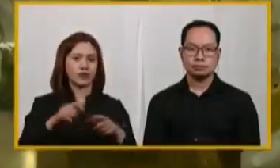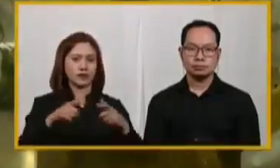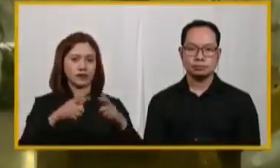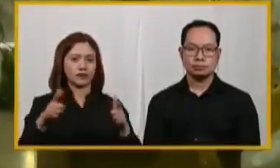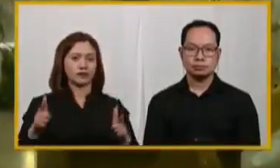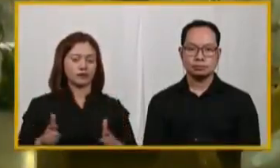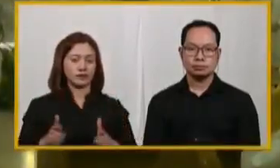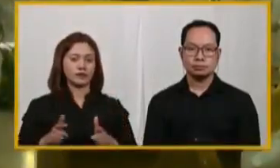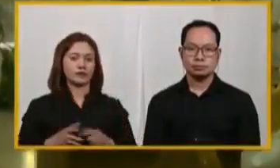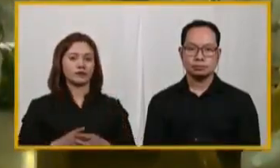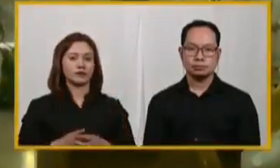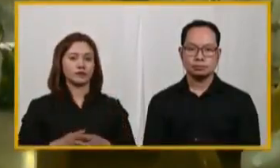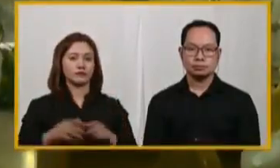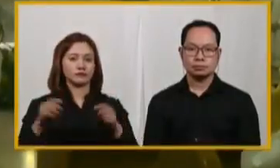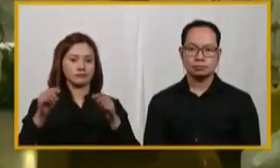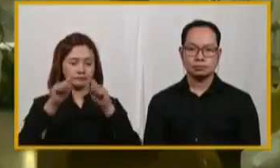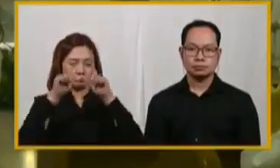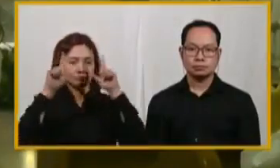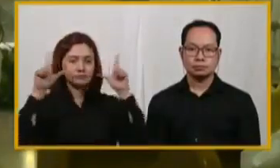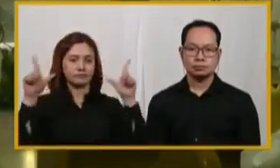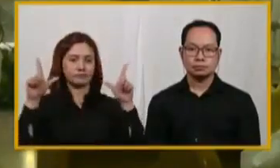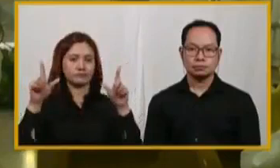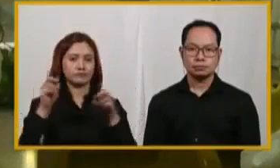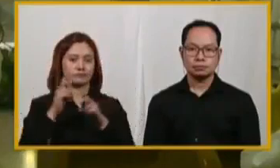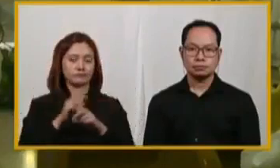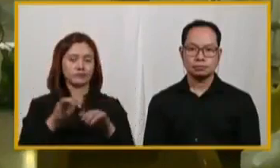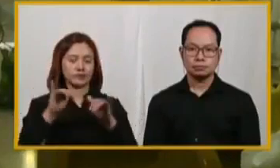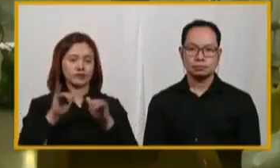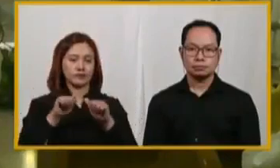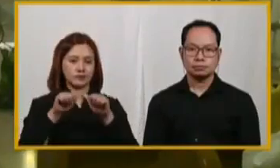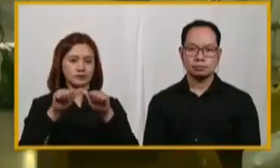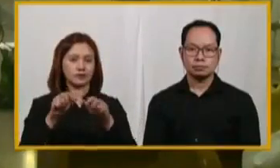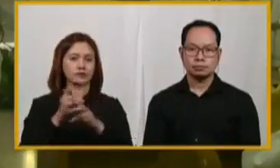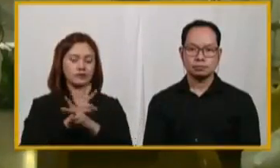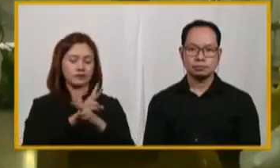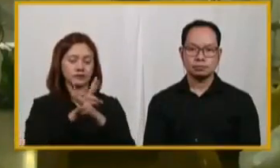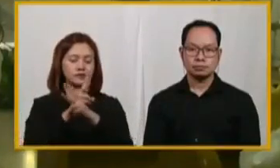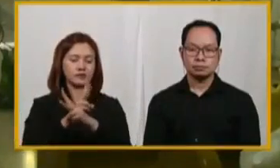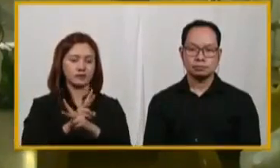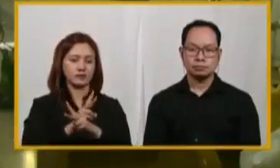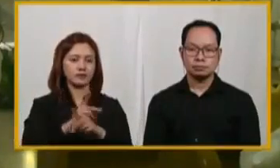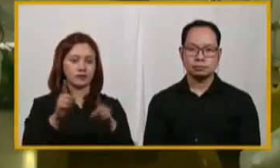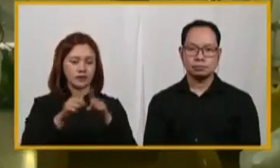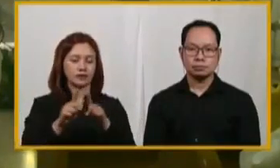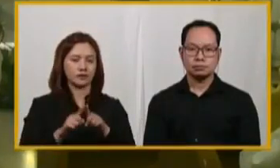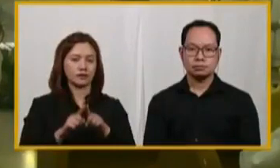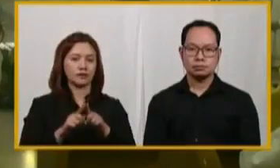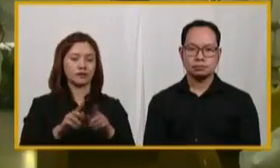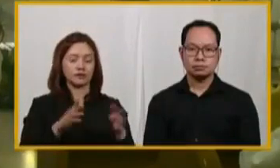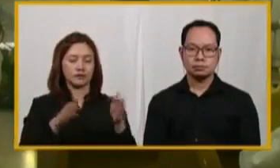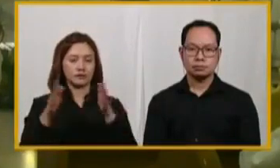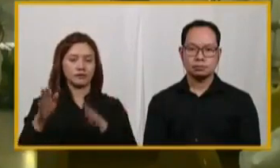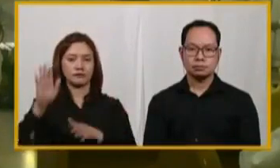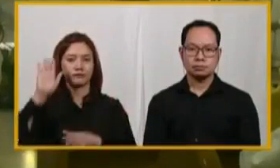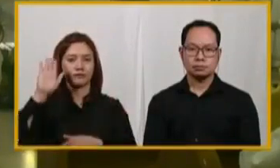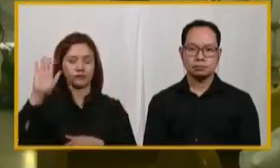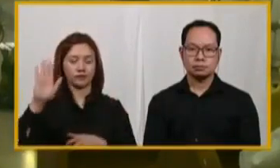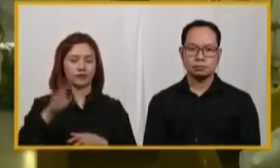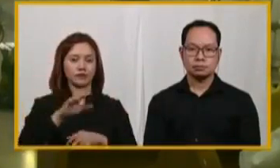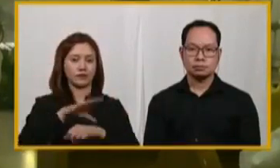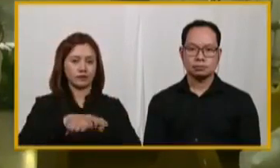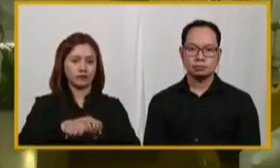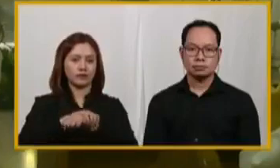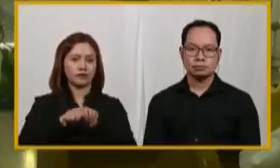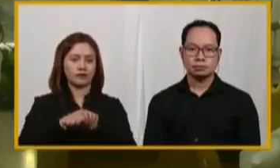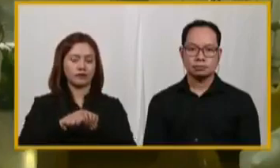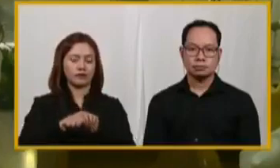to stay awake and keep vigil as you prepared for your arrest. The apostles